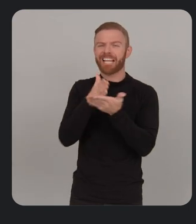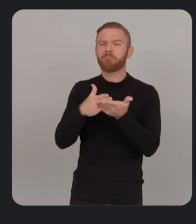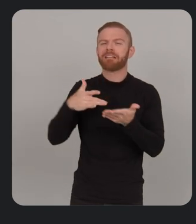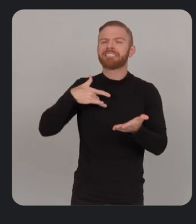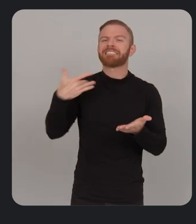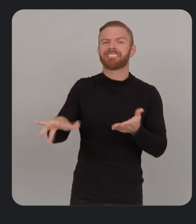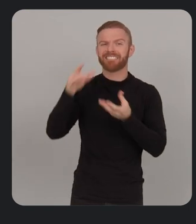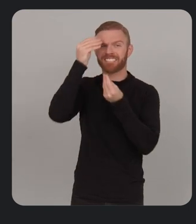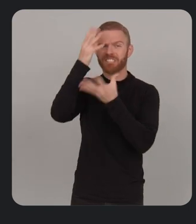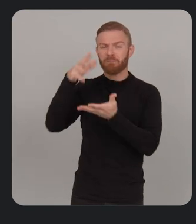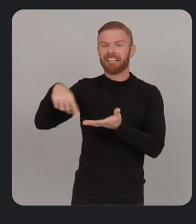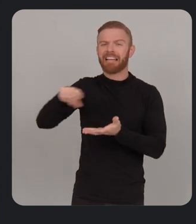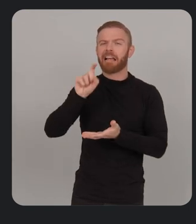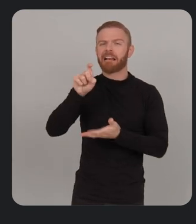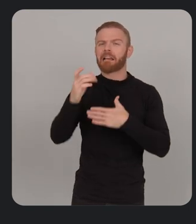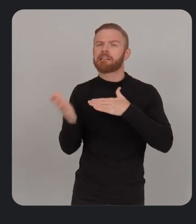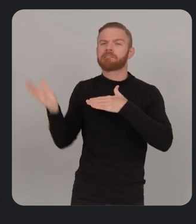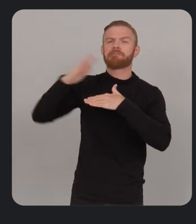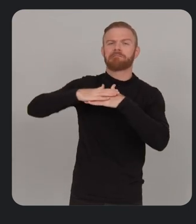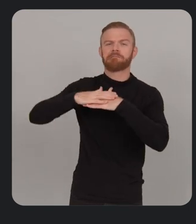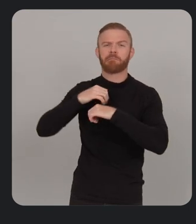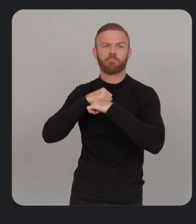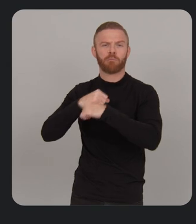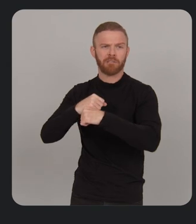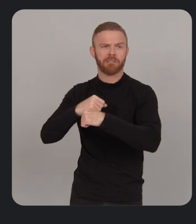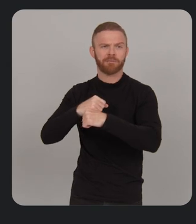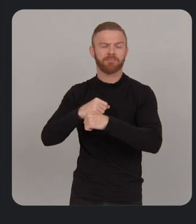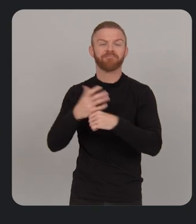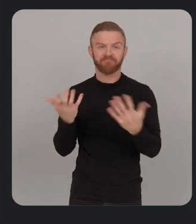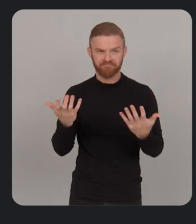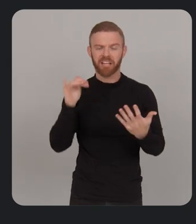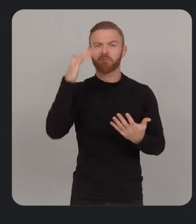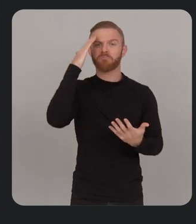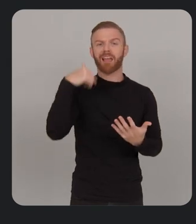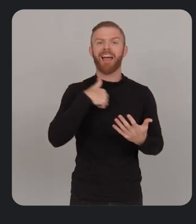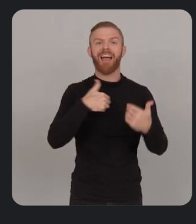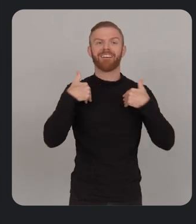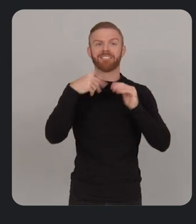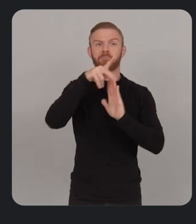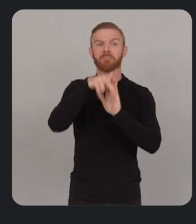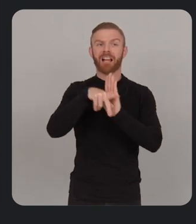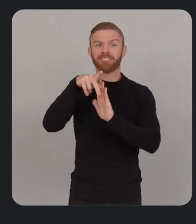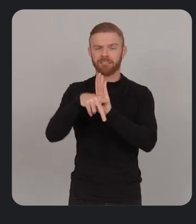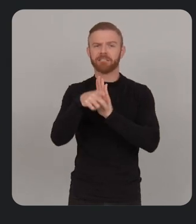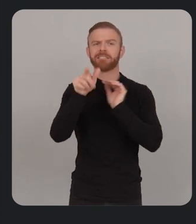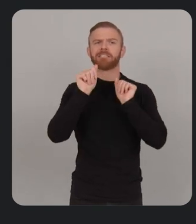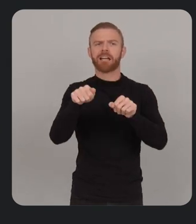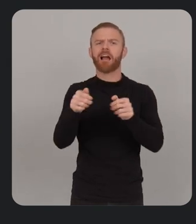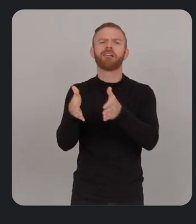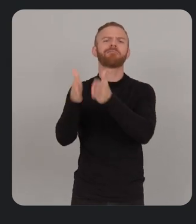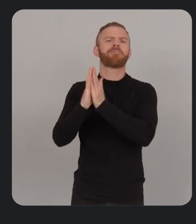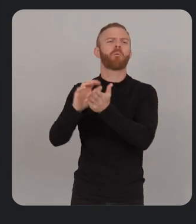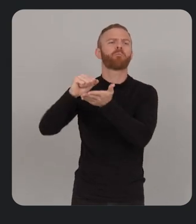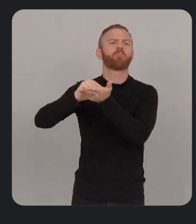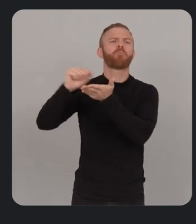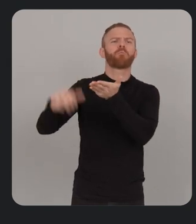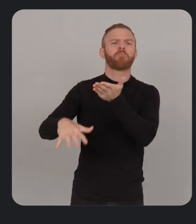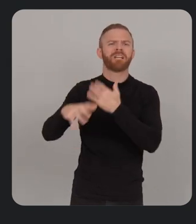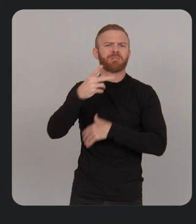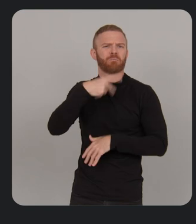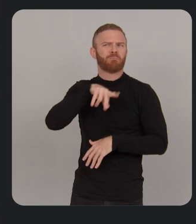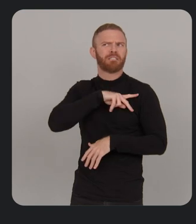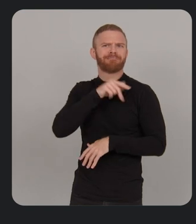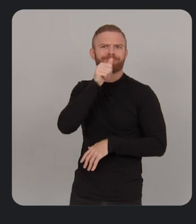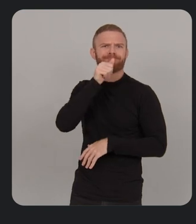information needs an extra layer of protection that's why we have policies so you can request the removal of personally